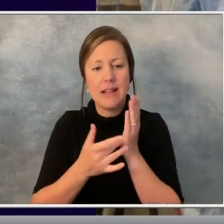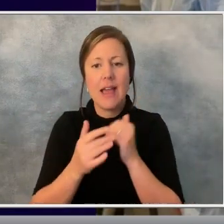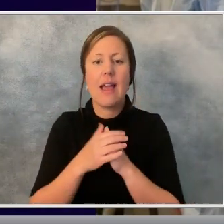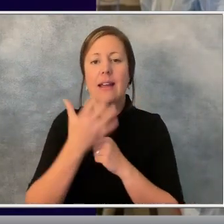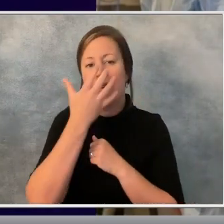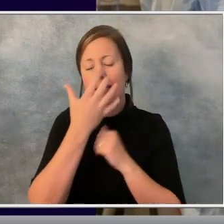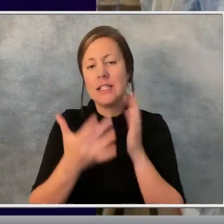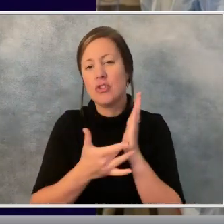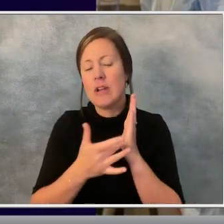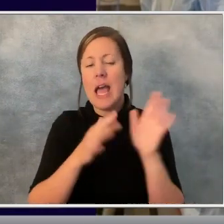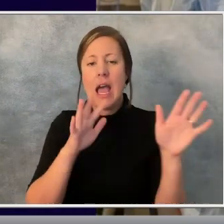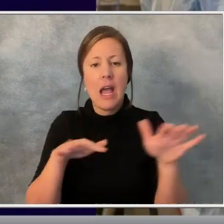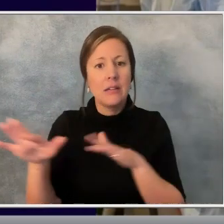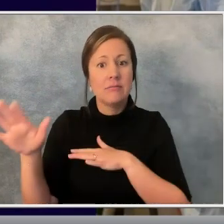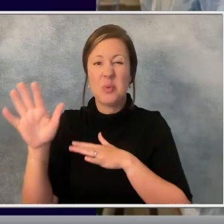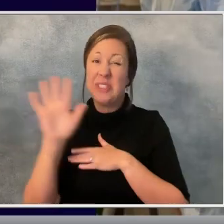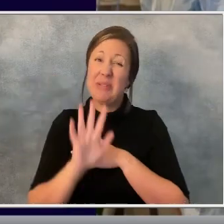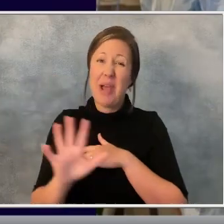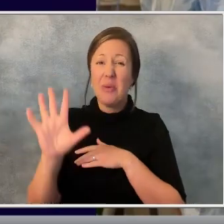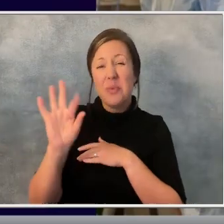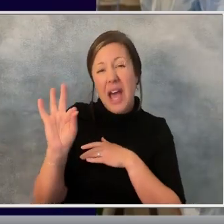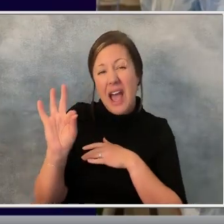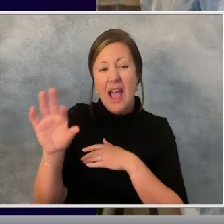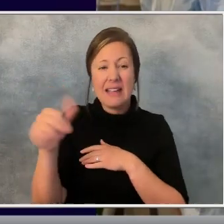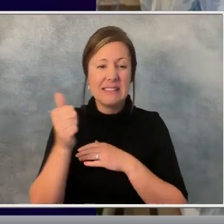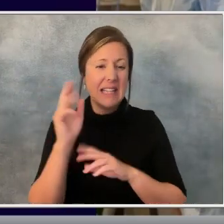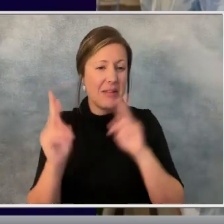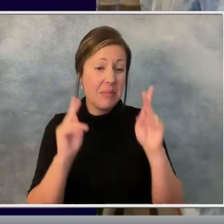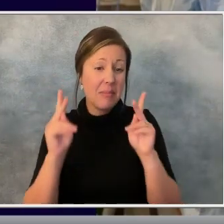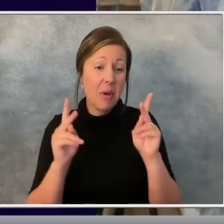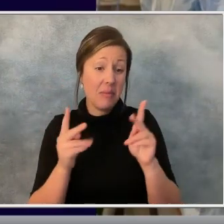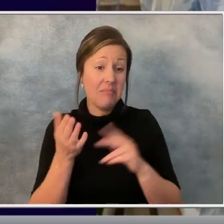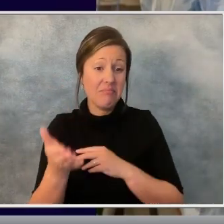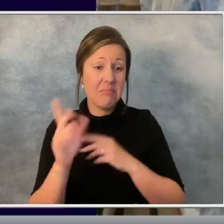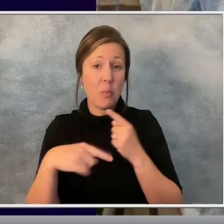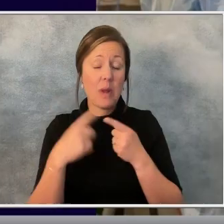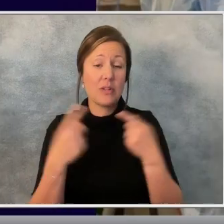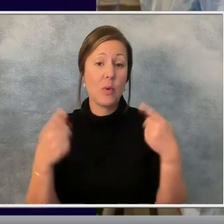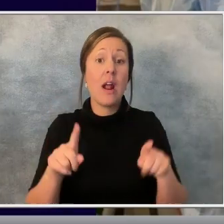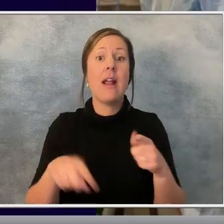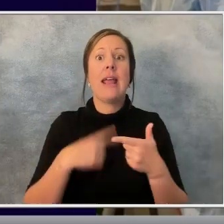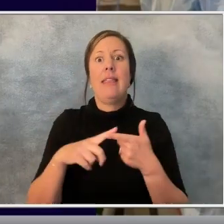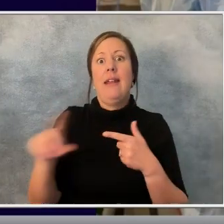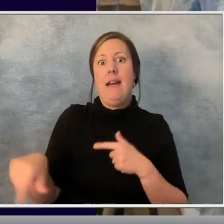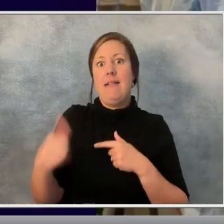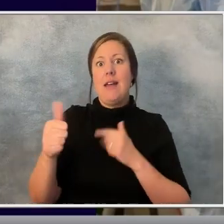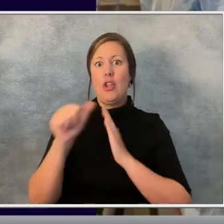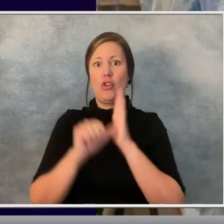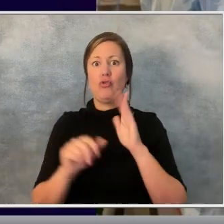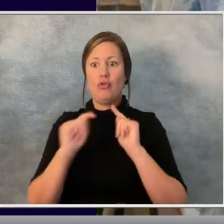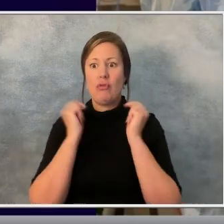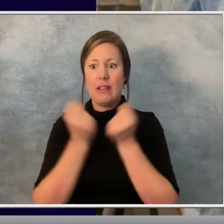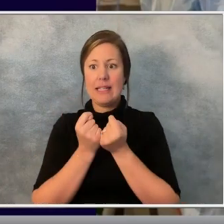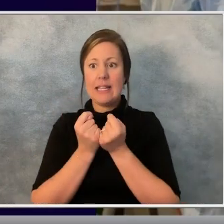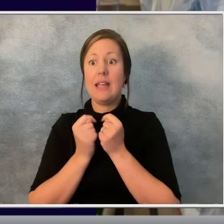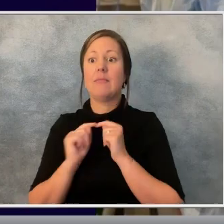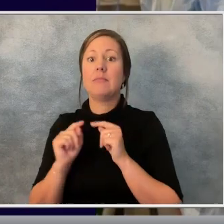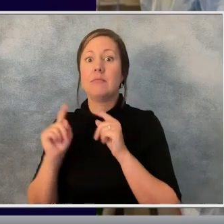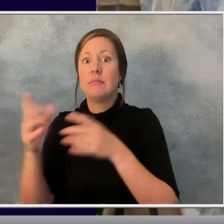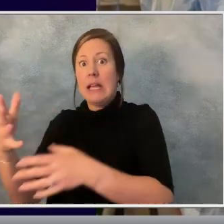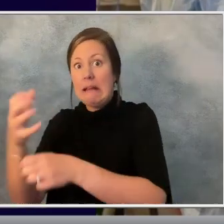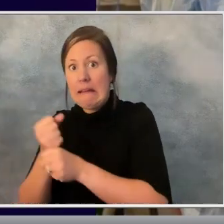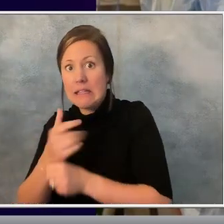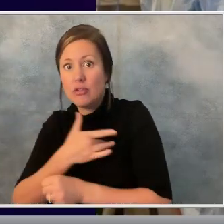So it's about 9 or 10 people that are in the room when it's going on, and then another surgical team goes and procures the heart and brings it back. So there's that